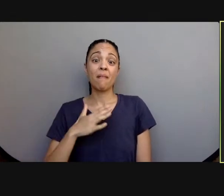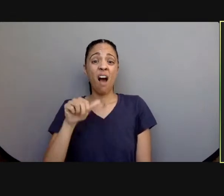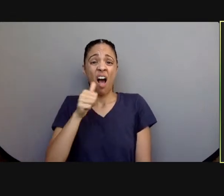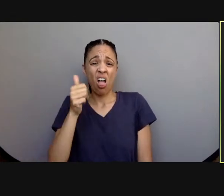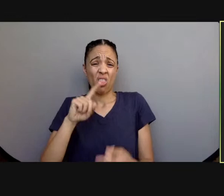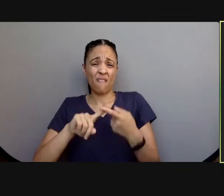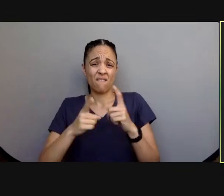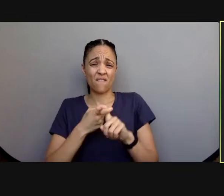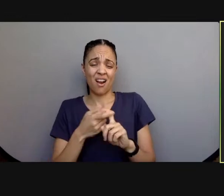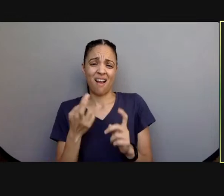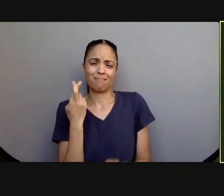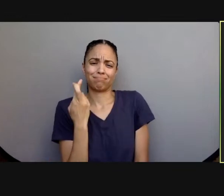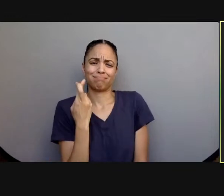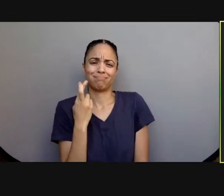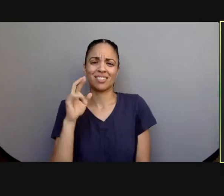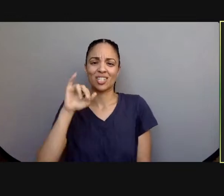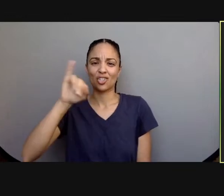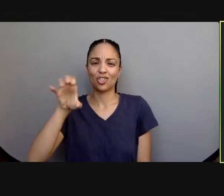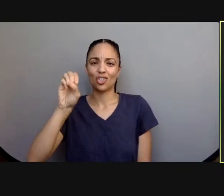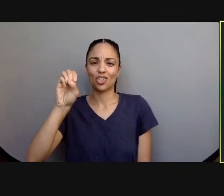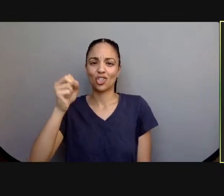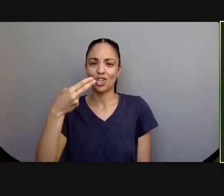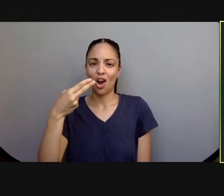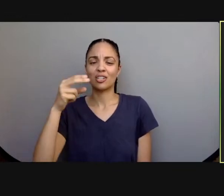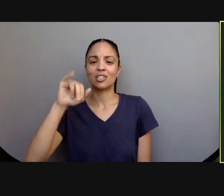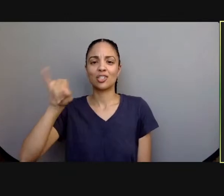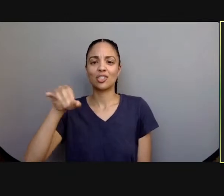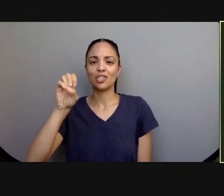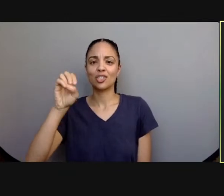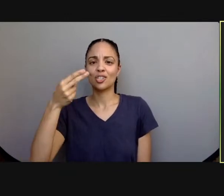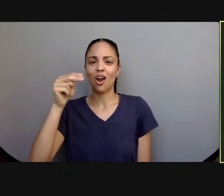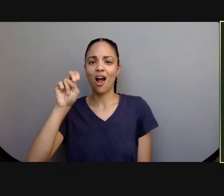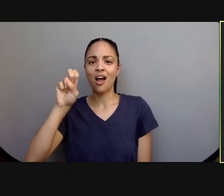since we left. Elise Drew,